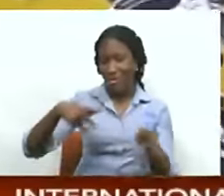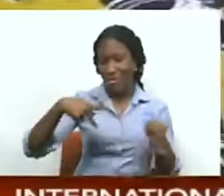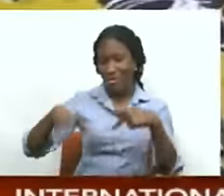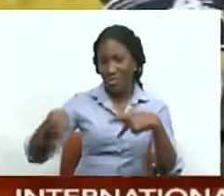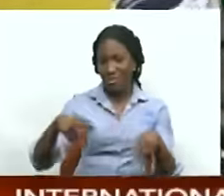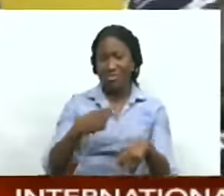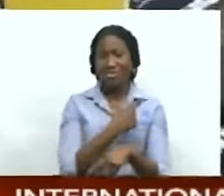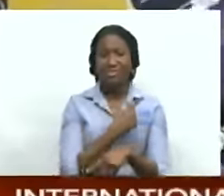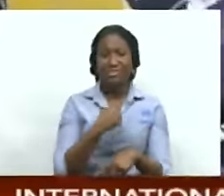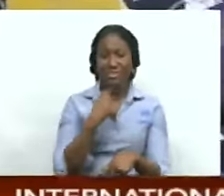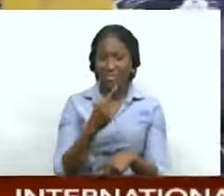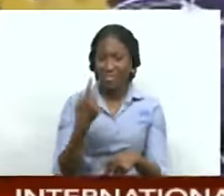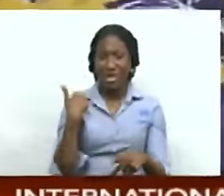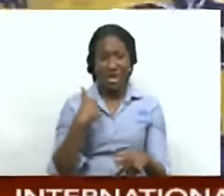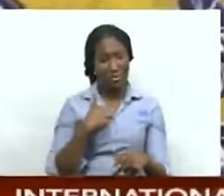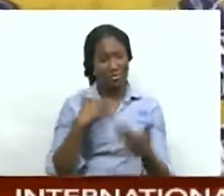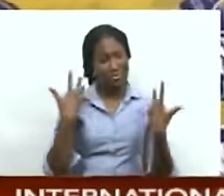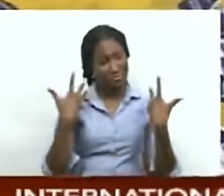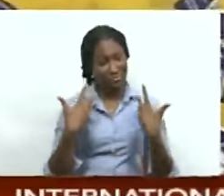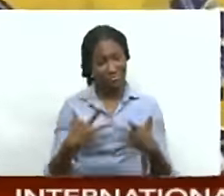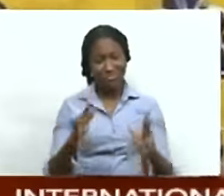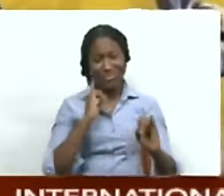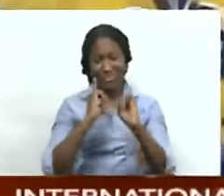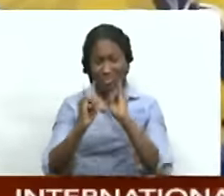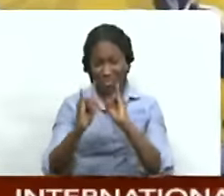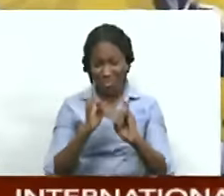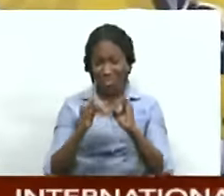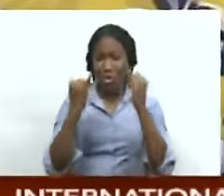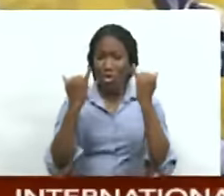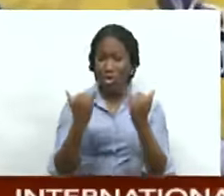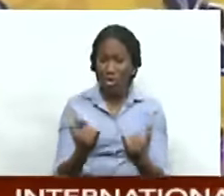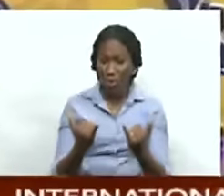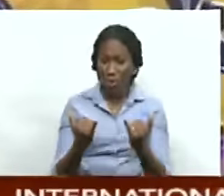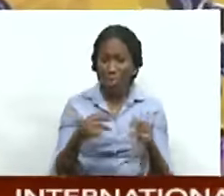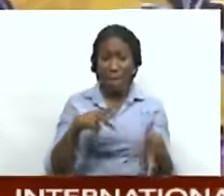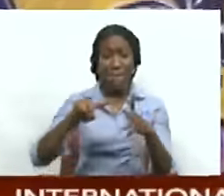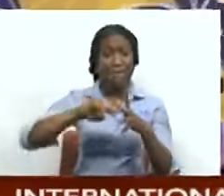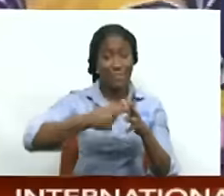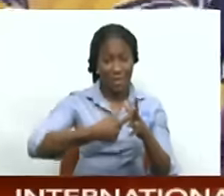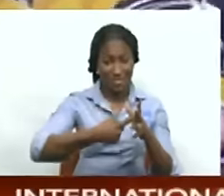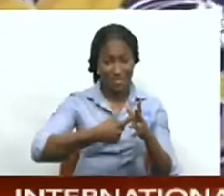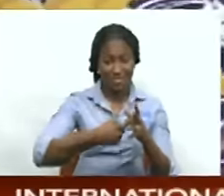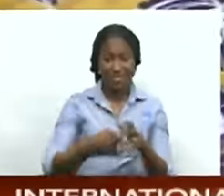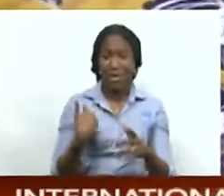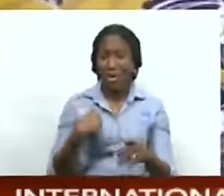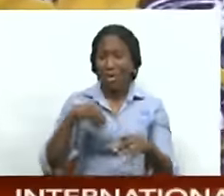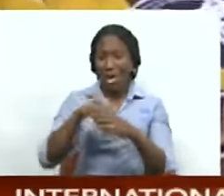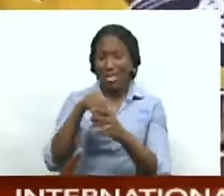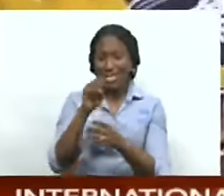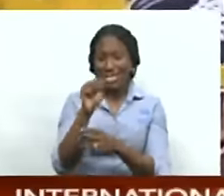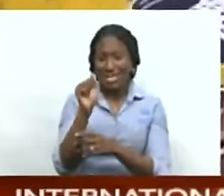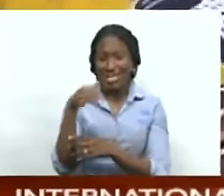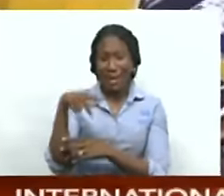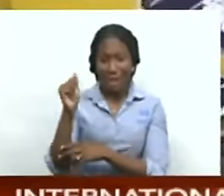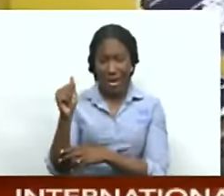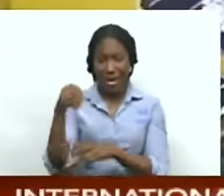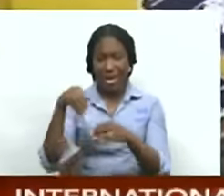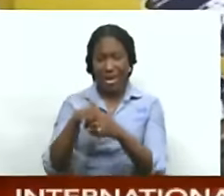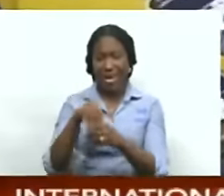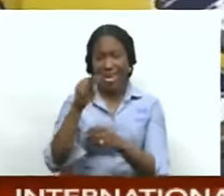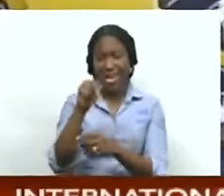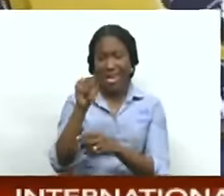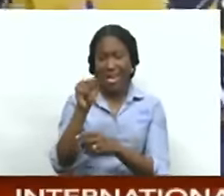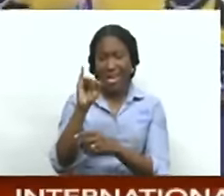Jassie Marie. Now welcome to the party, son. Hear what? We're in Southland, we're in Sapa, and we're at Nyla Blackman's Soca Eden. Yeah,